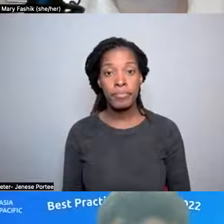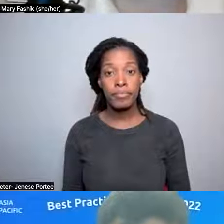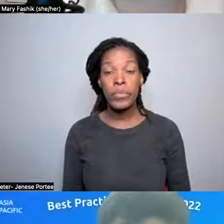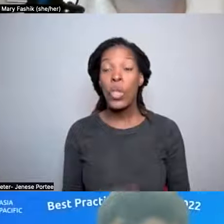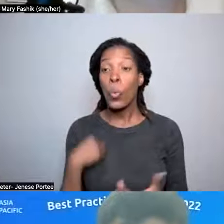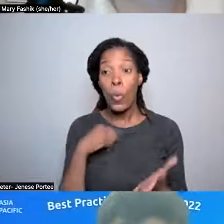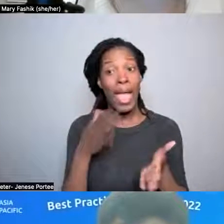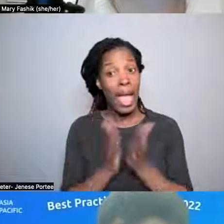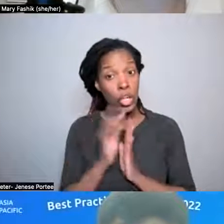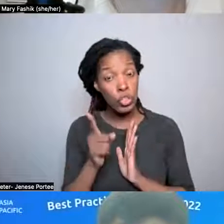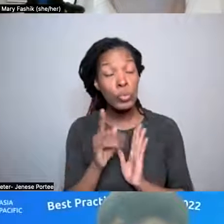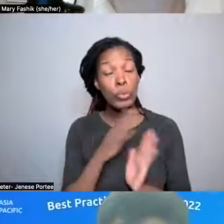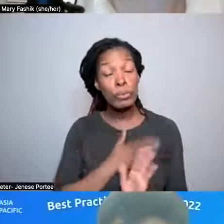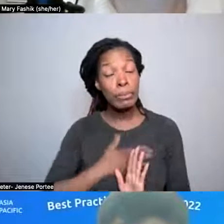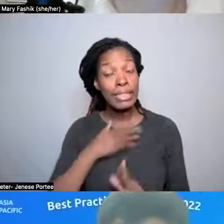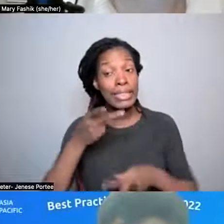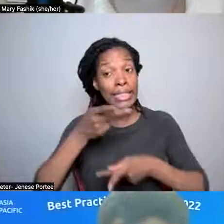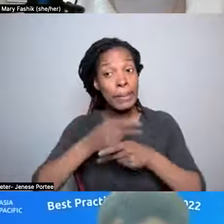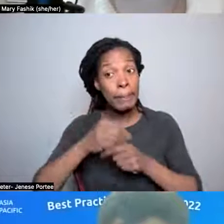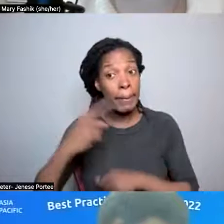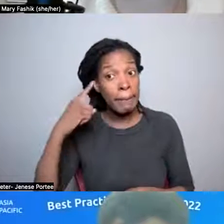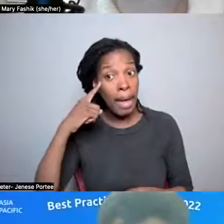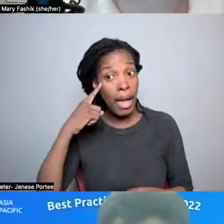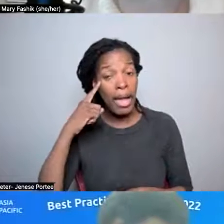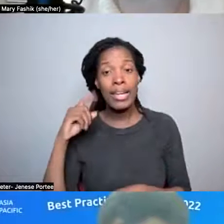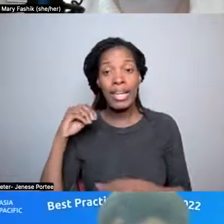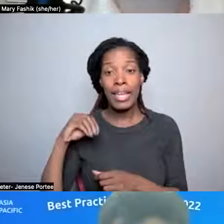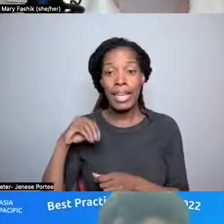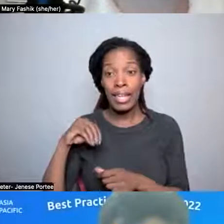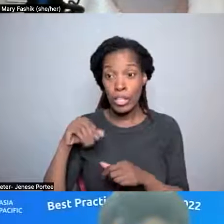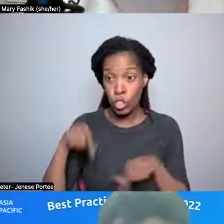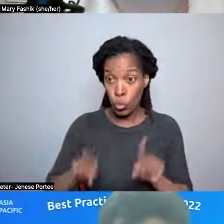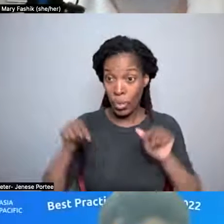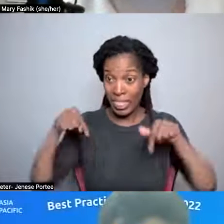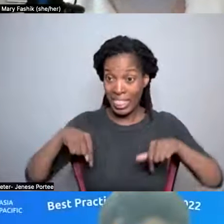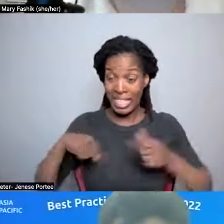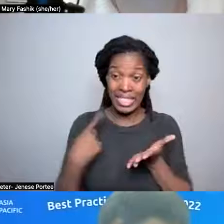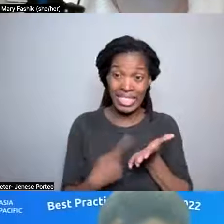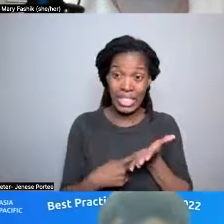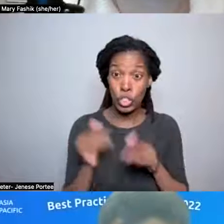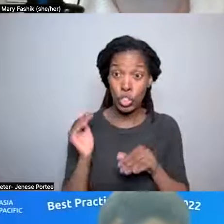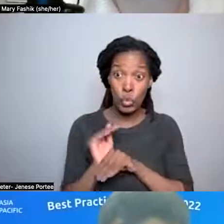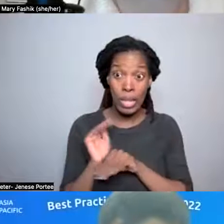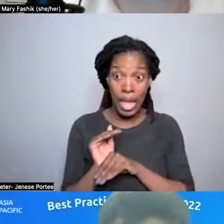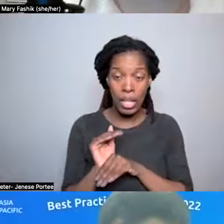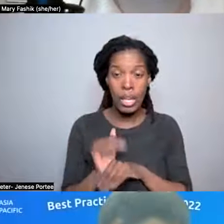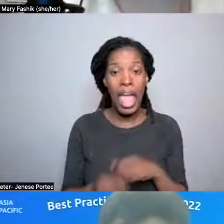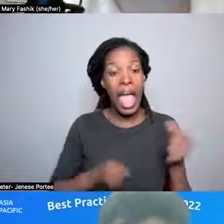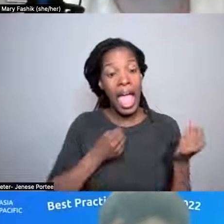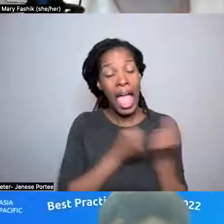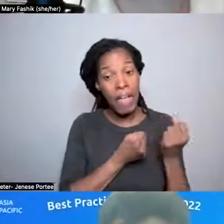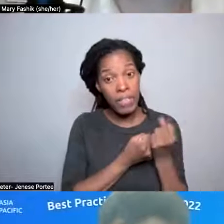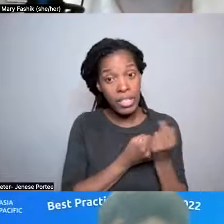be mindful of during tonight's discussion: advocacy,